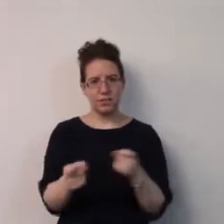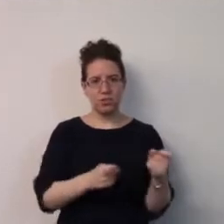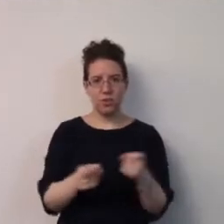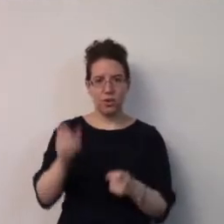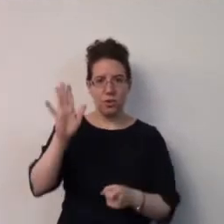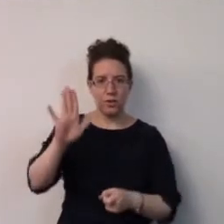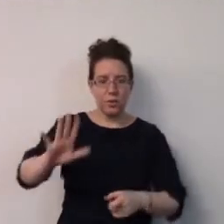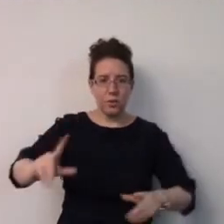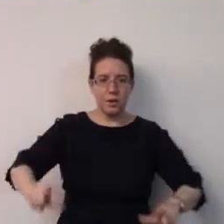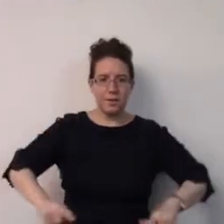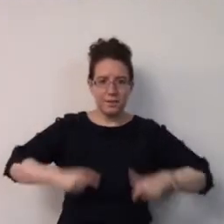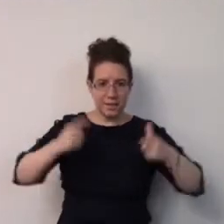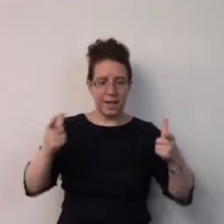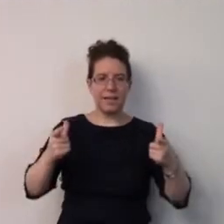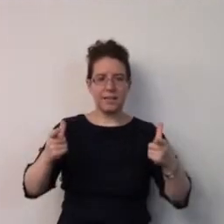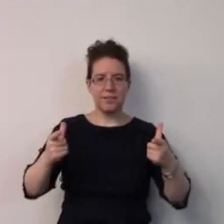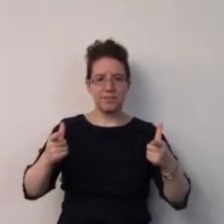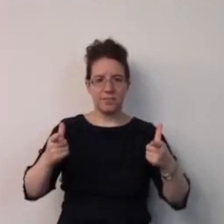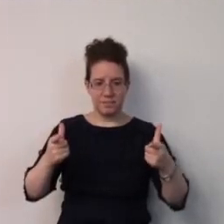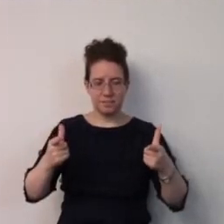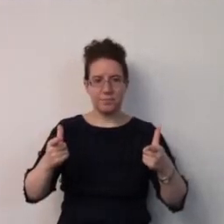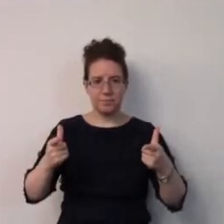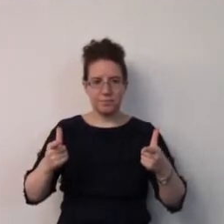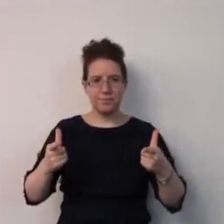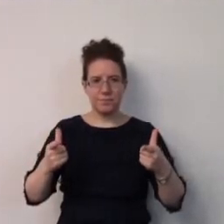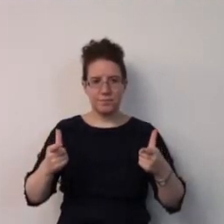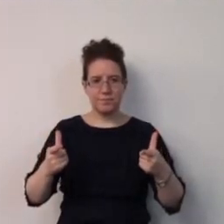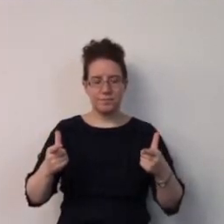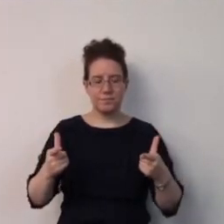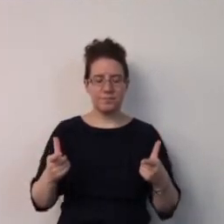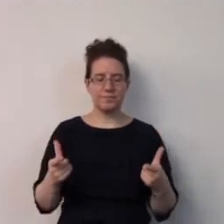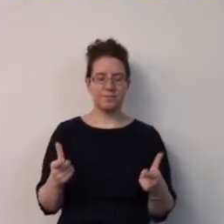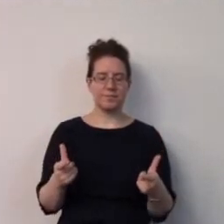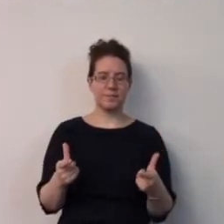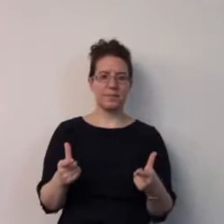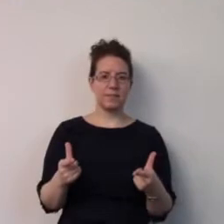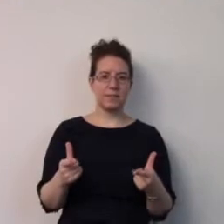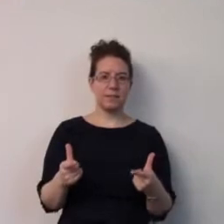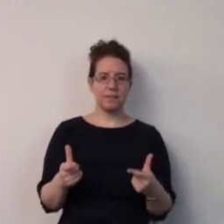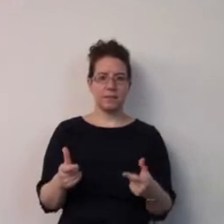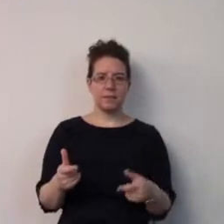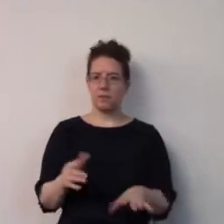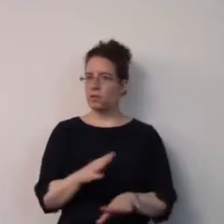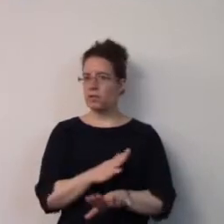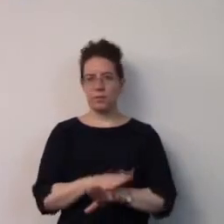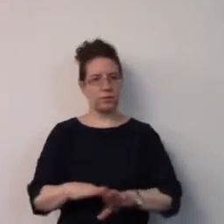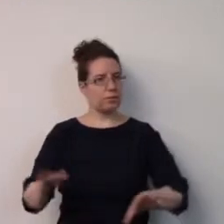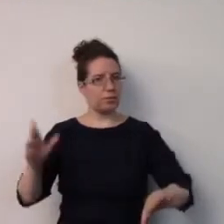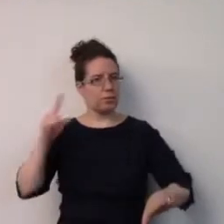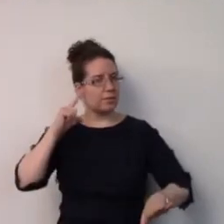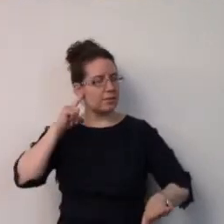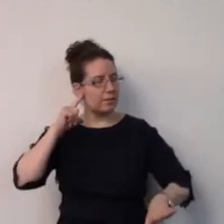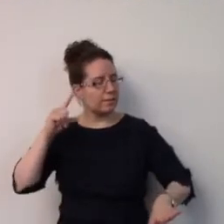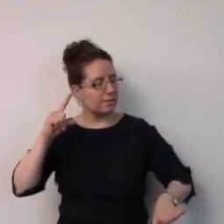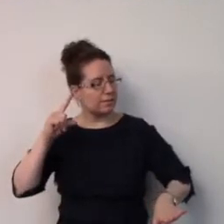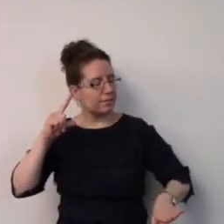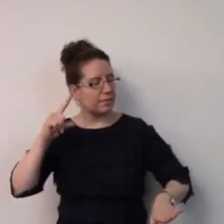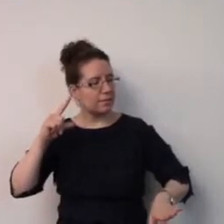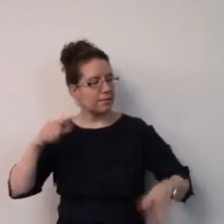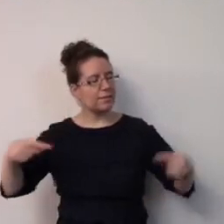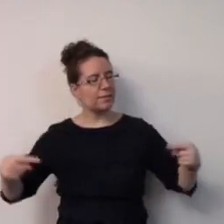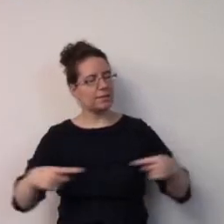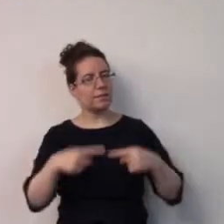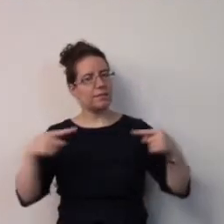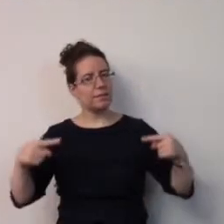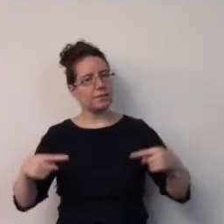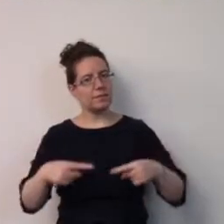adulterers and all of them that think they know. He said all these things which defile a man, these are